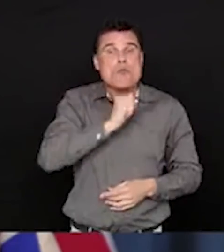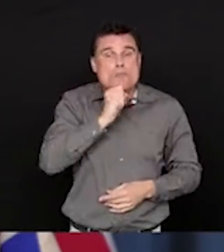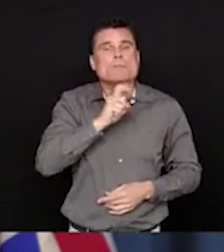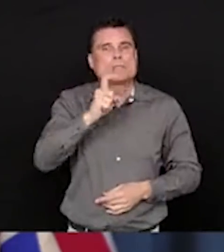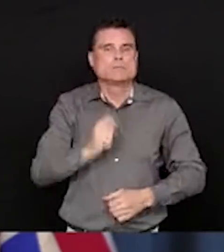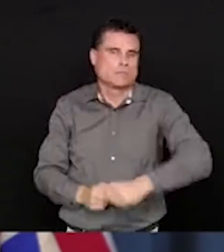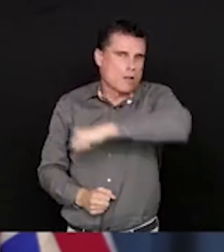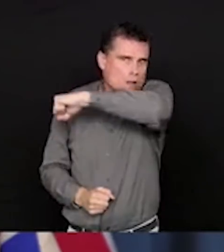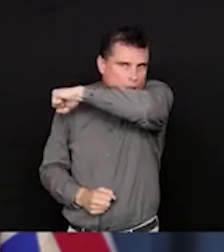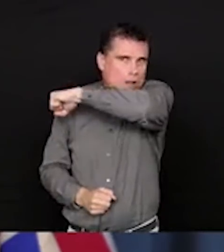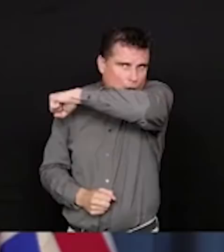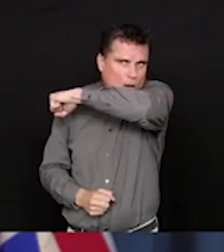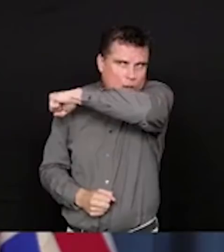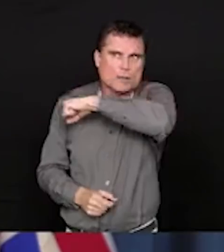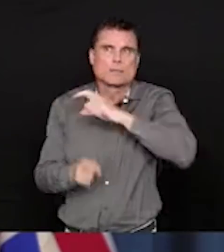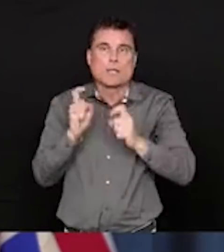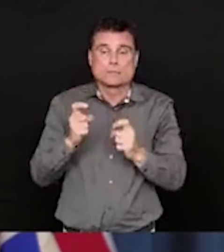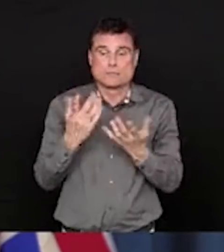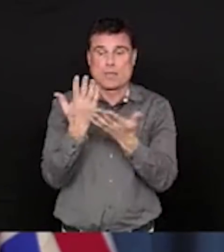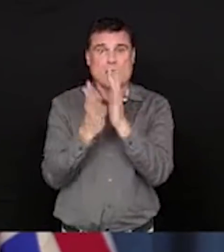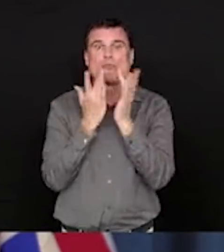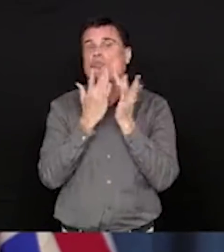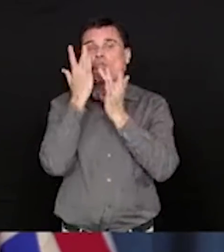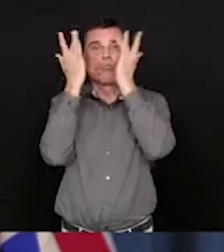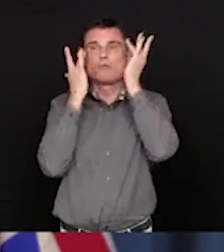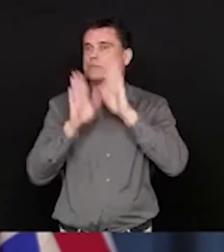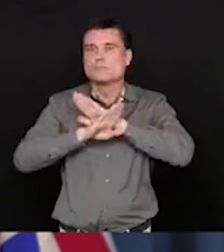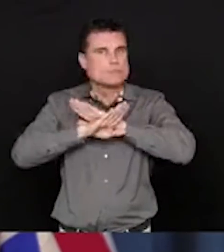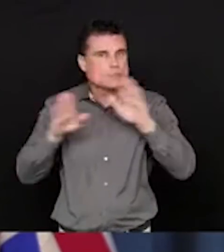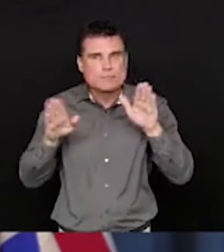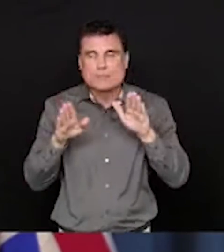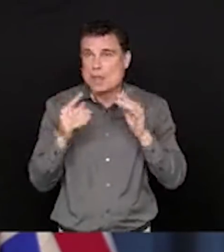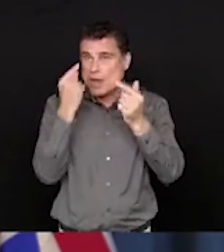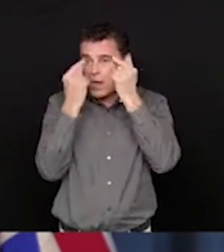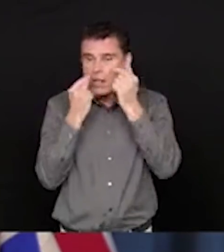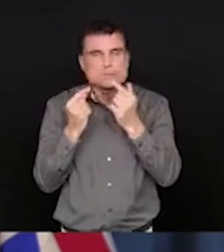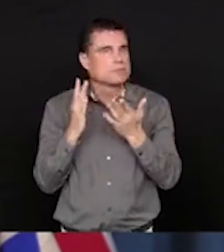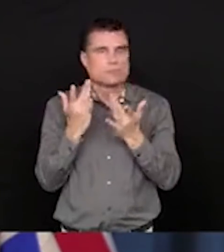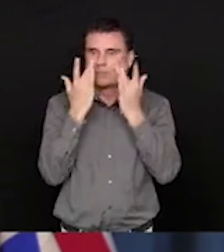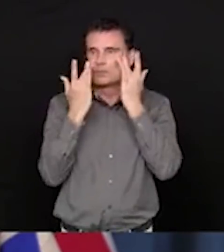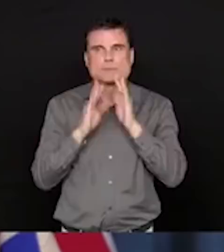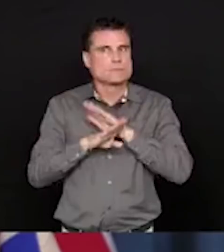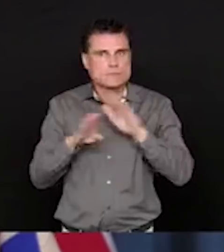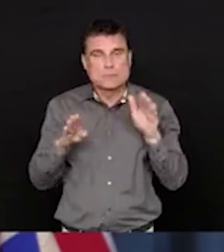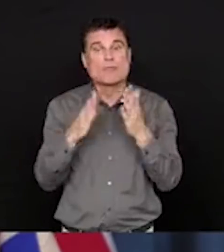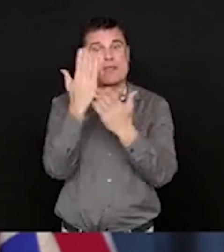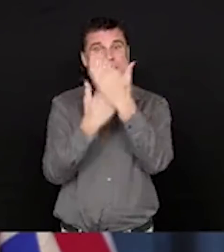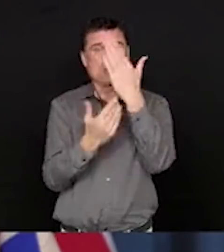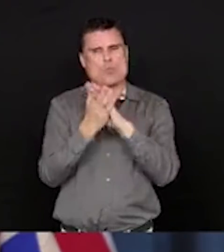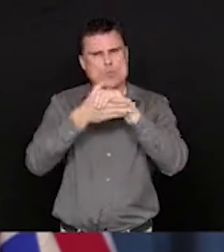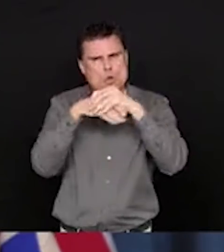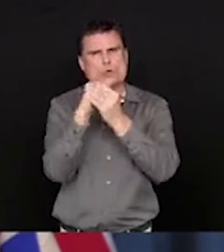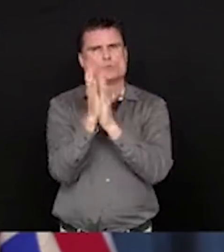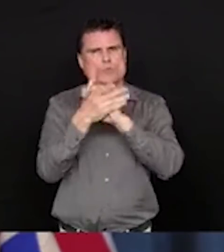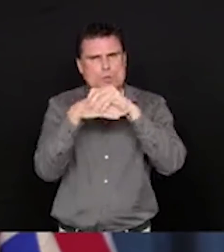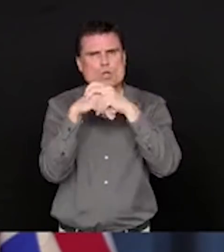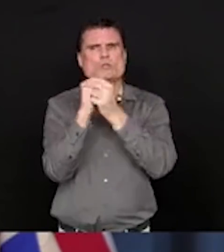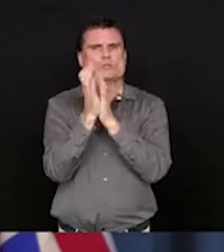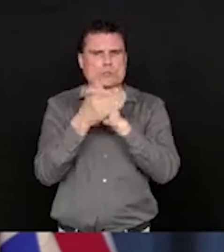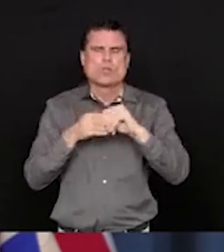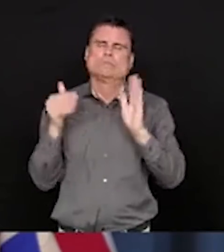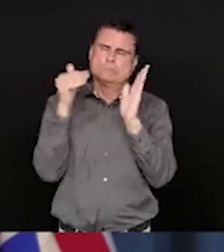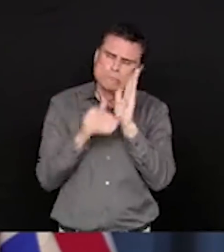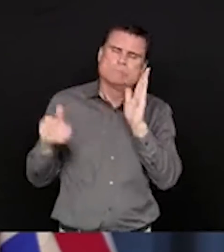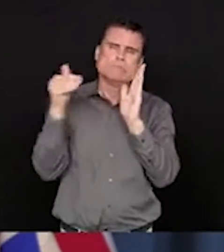I can't emphasize that enough, and we've talked about that here. Medical masks and respirators need to be reserved for our